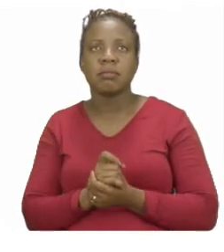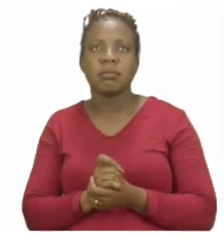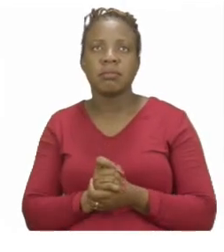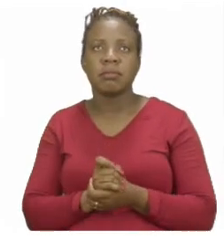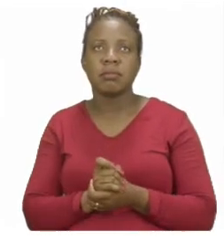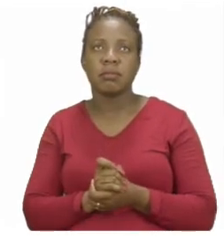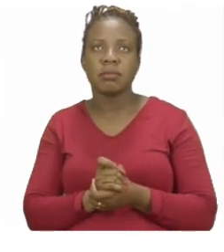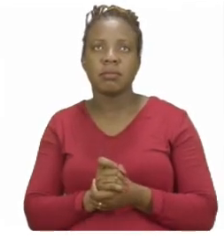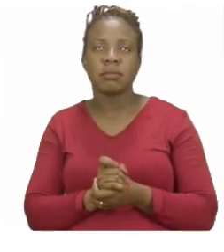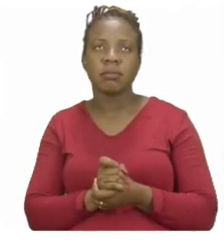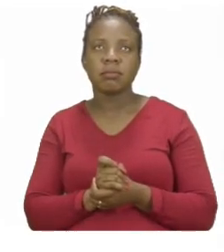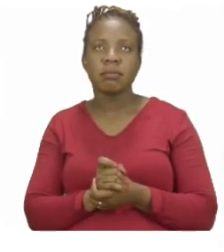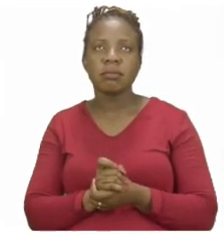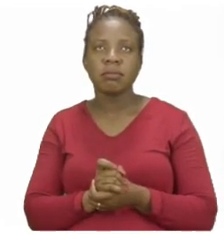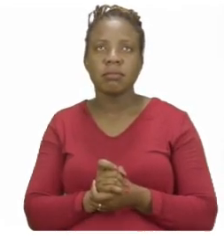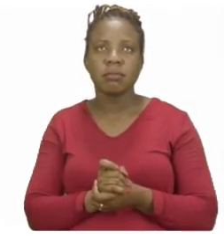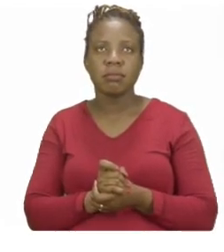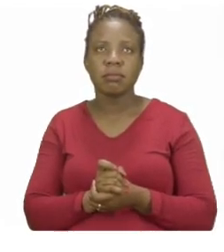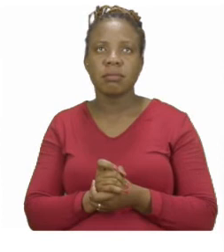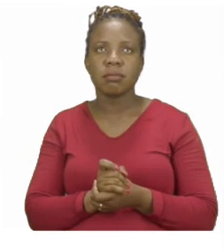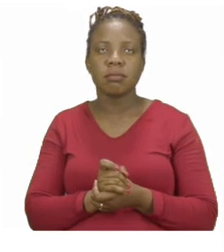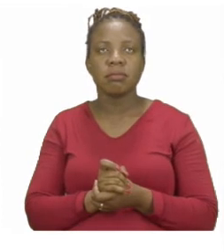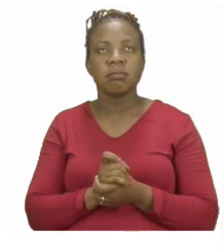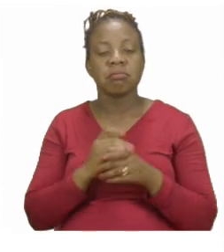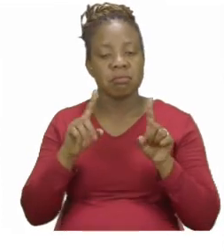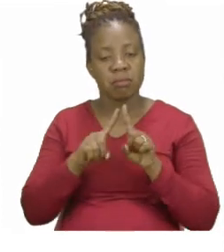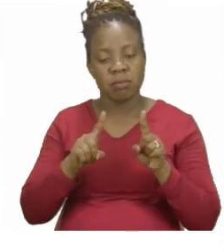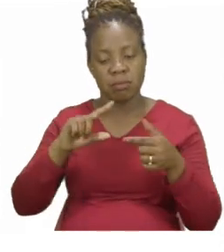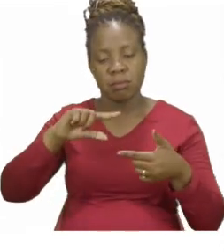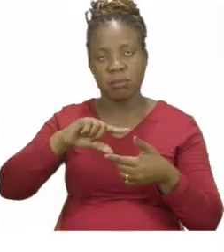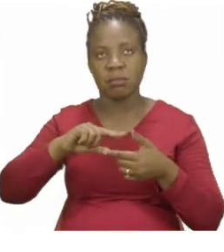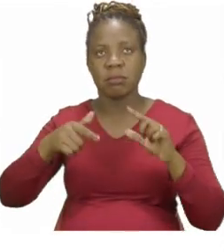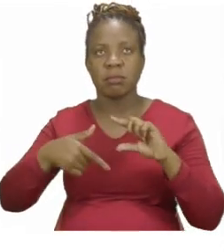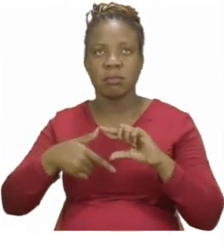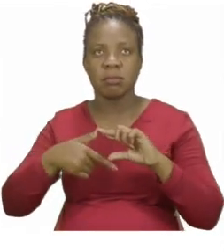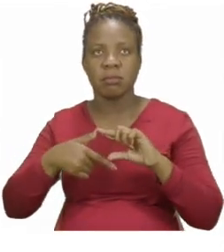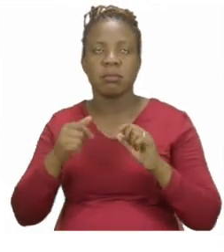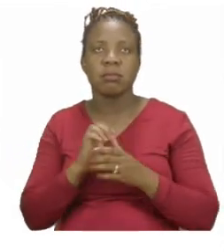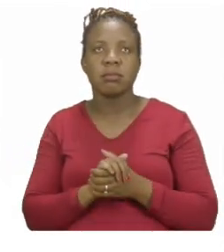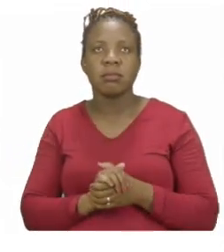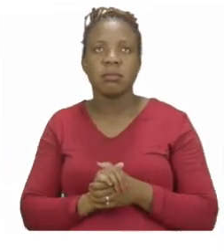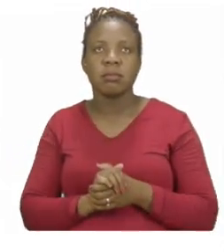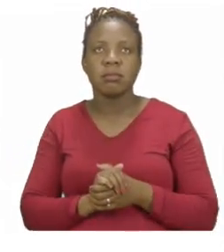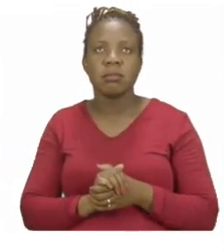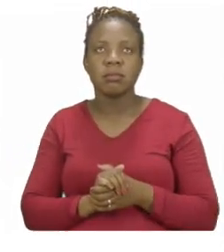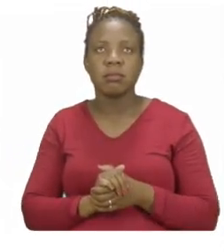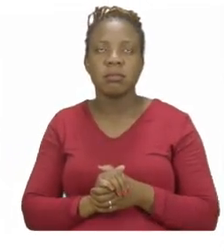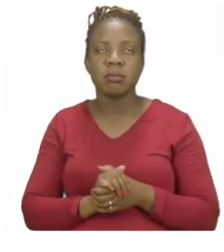Now here, we have to do some geometry. And here we are looking at